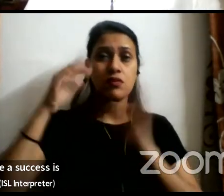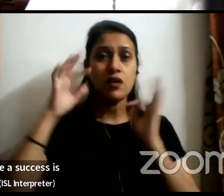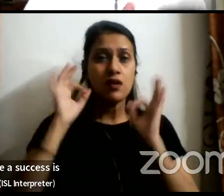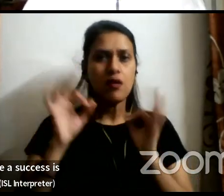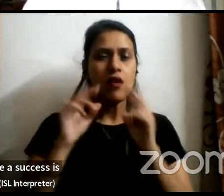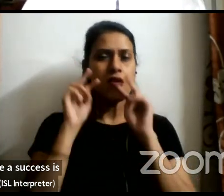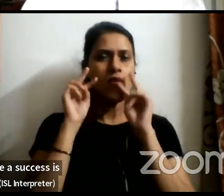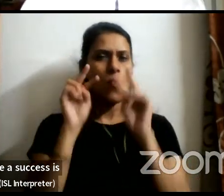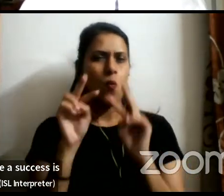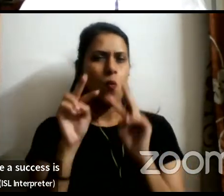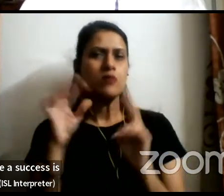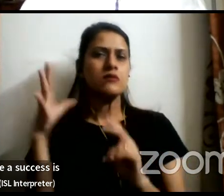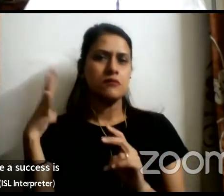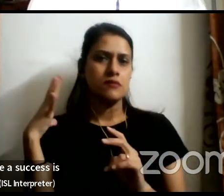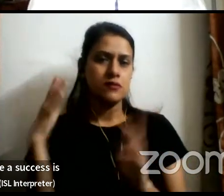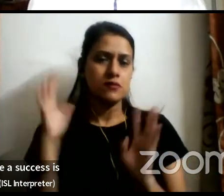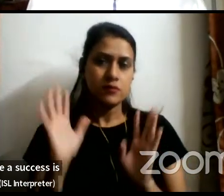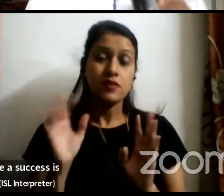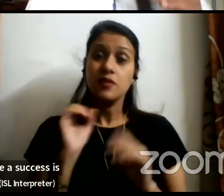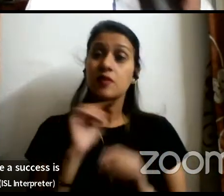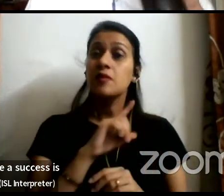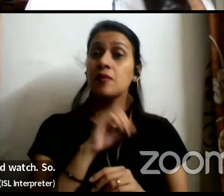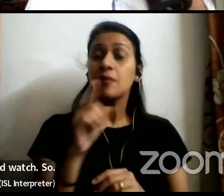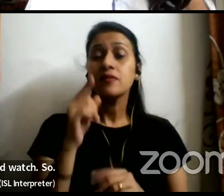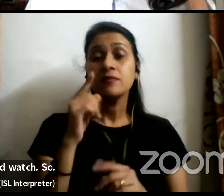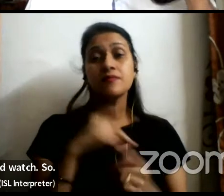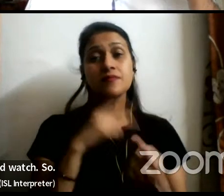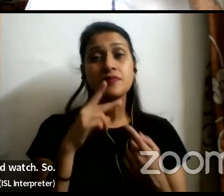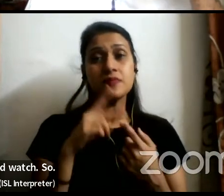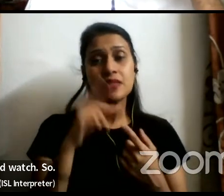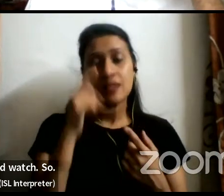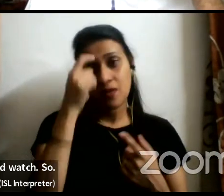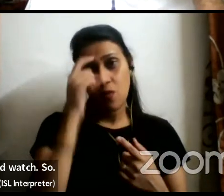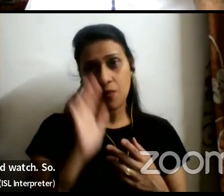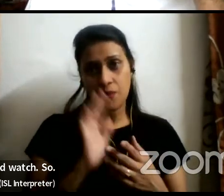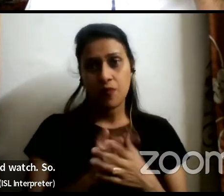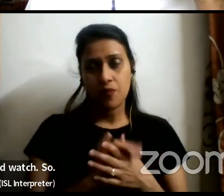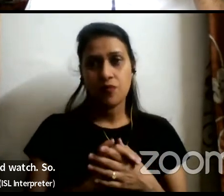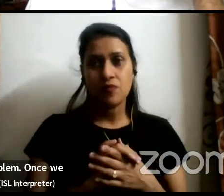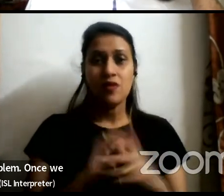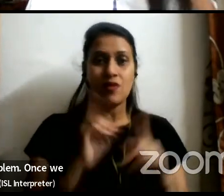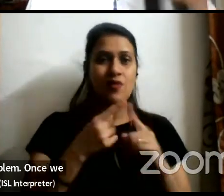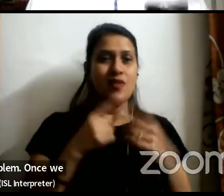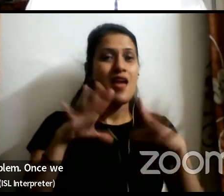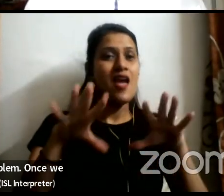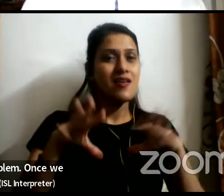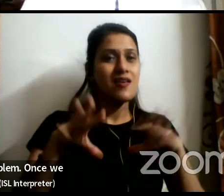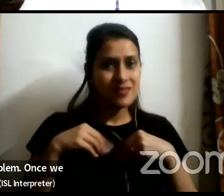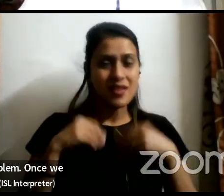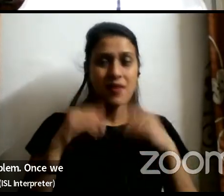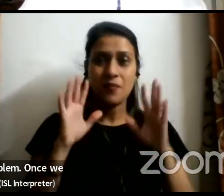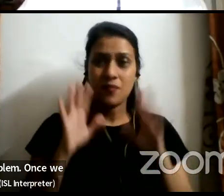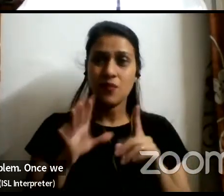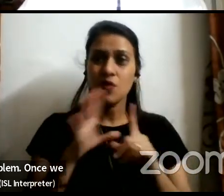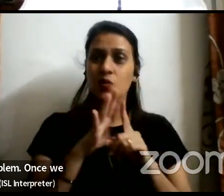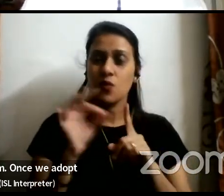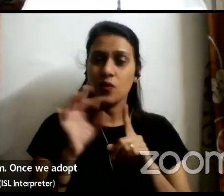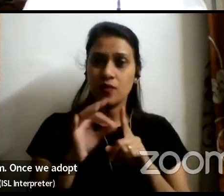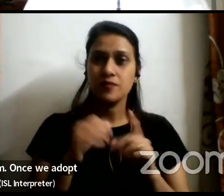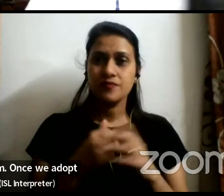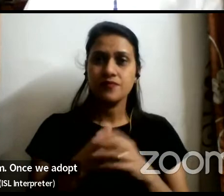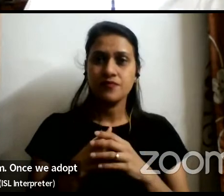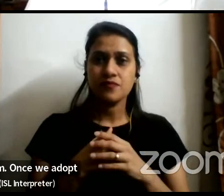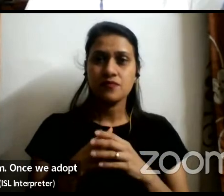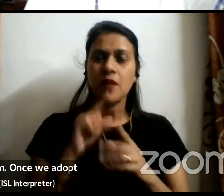watch. So, but again, that's a second order problem once we adopt something that may resemble the DMA. But even to